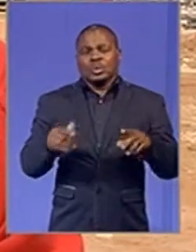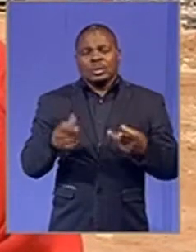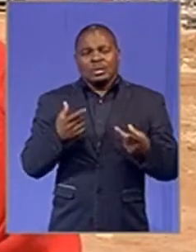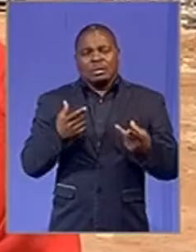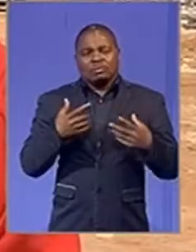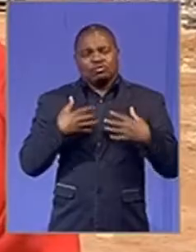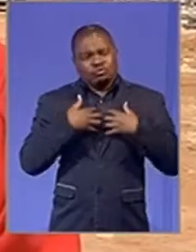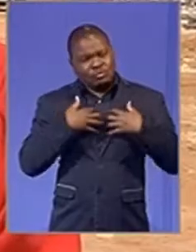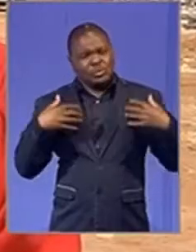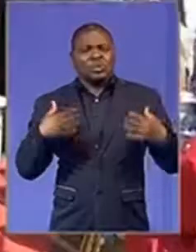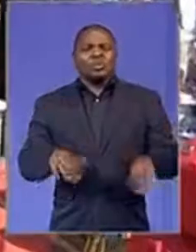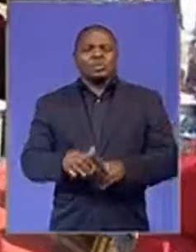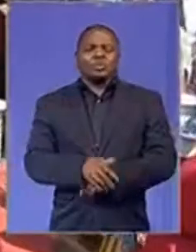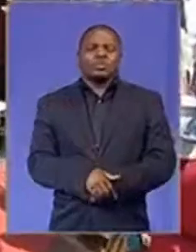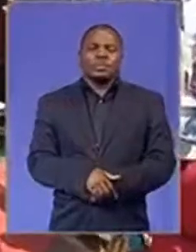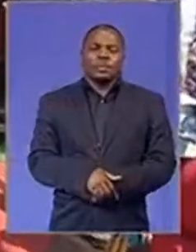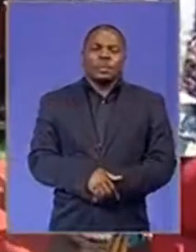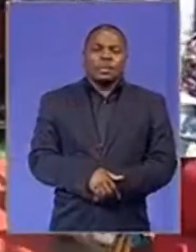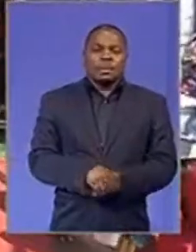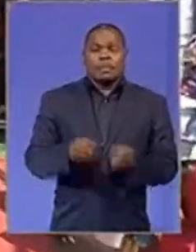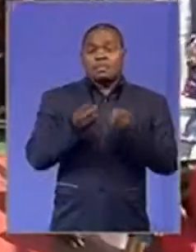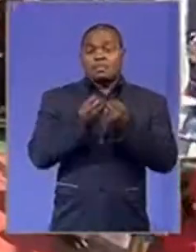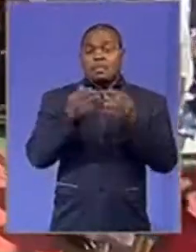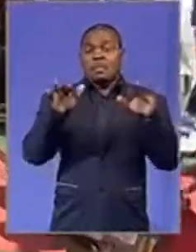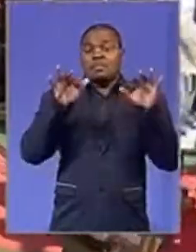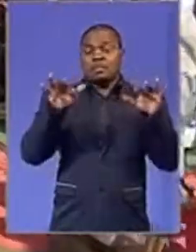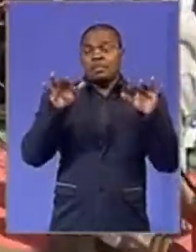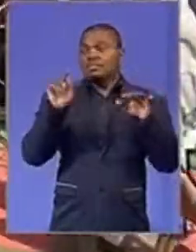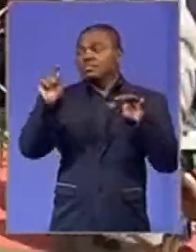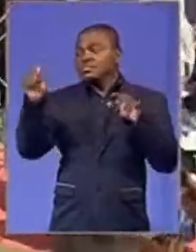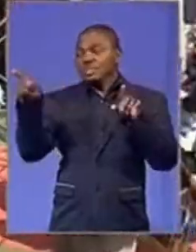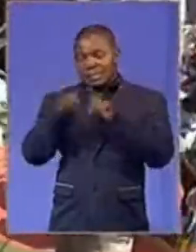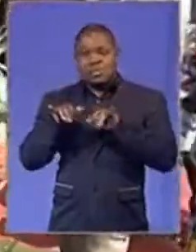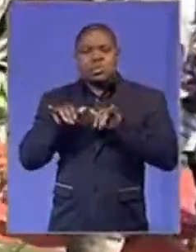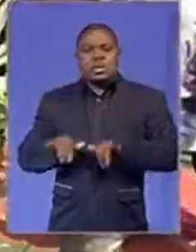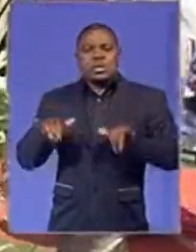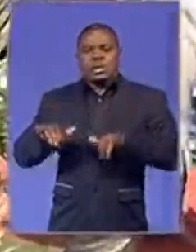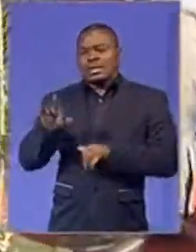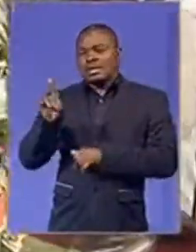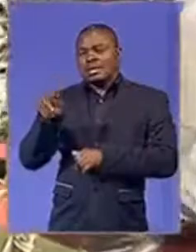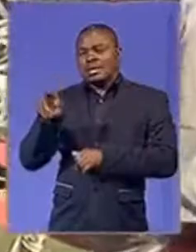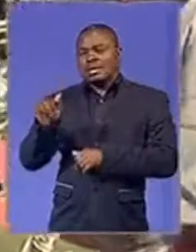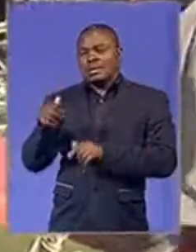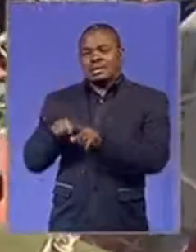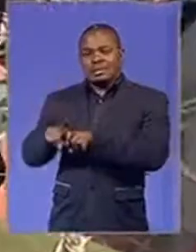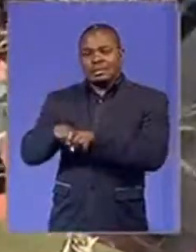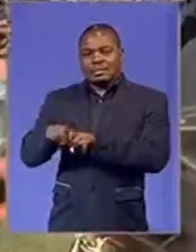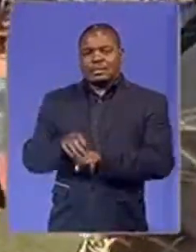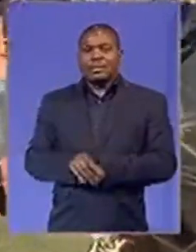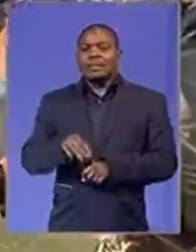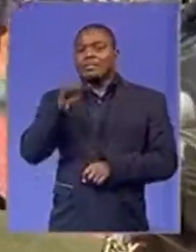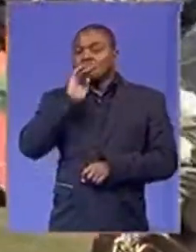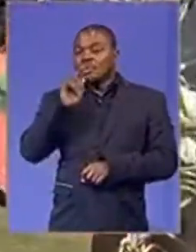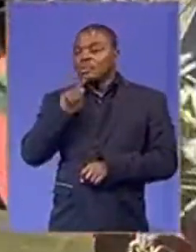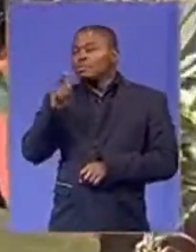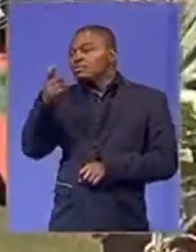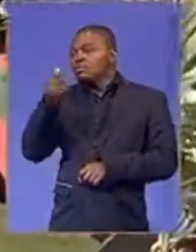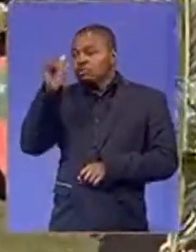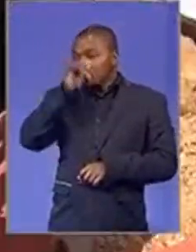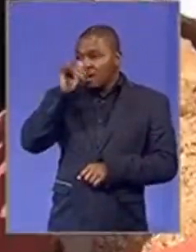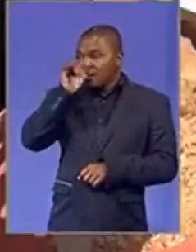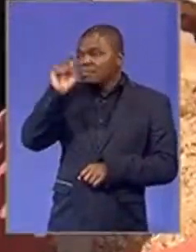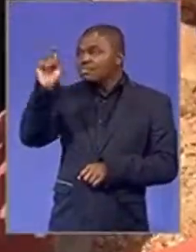kima fela. Ba le bantsi ba santse ba letile mme seo se kaya gore bao ba tsweletsang ditiro tsa bosenyi